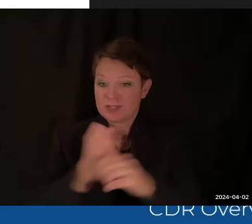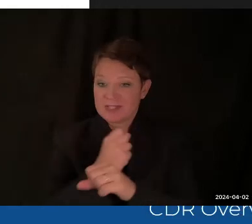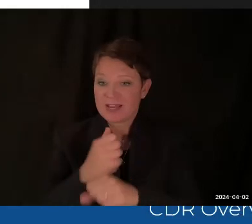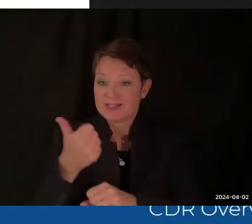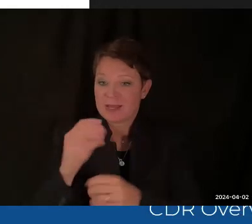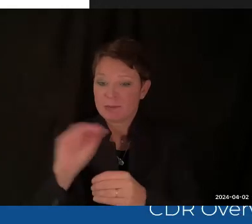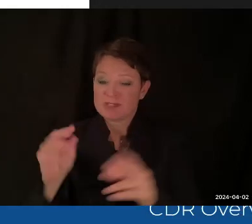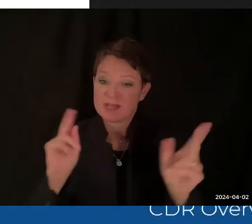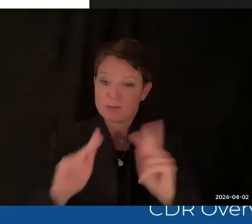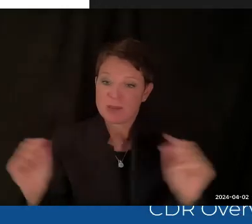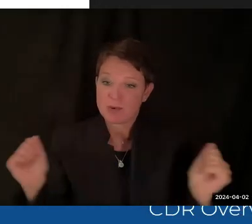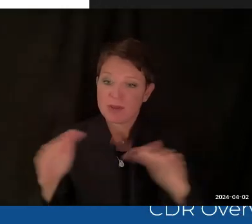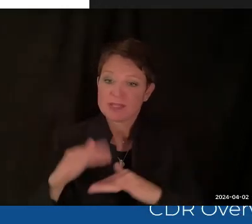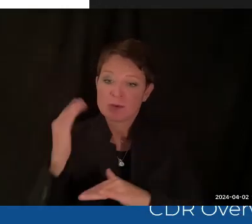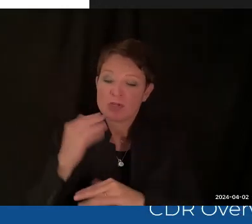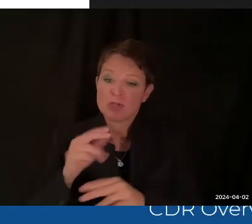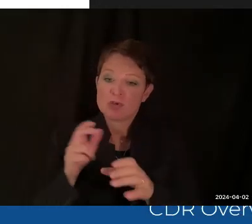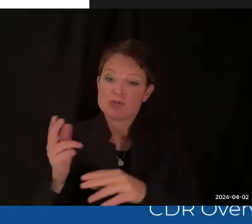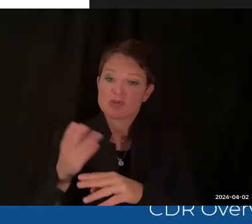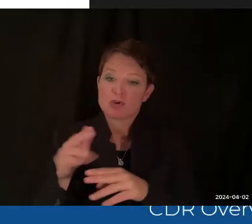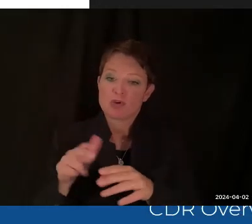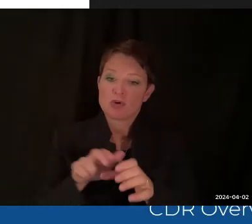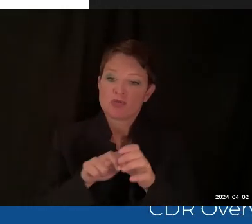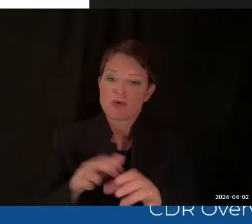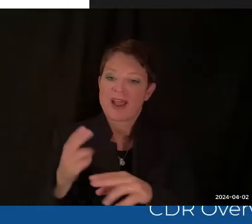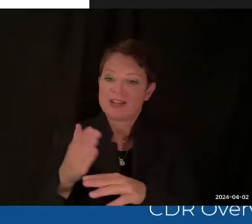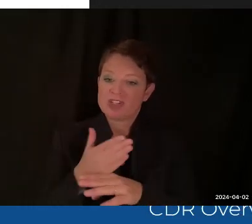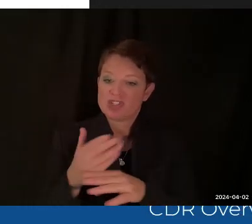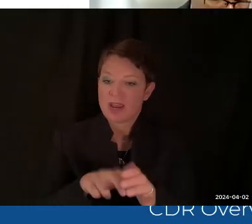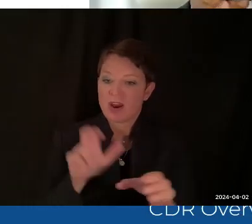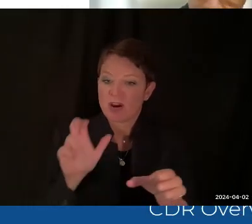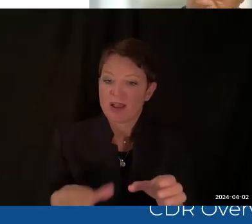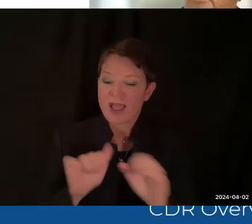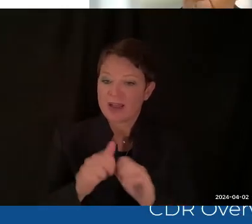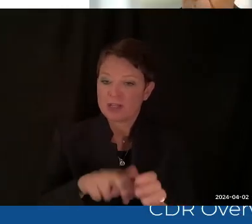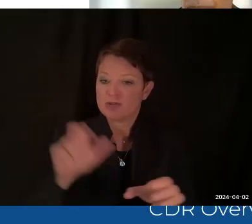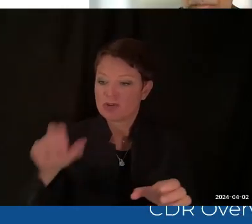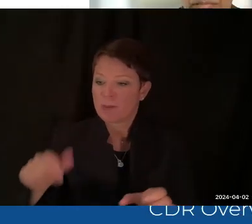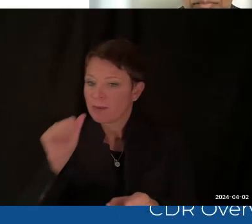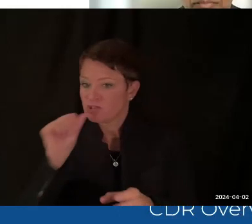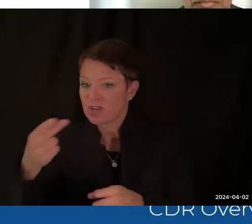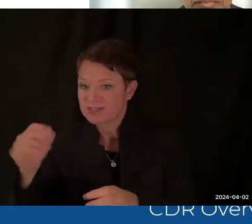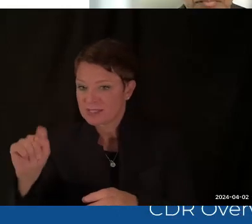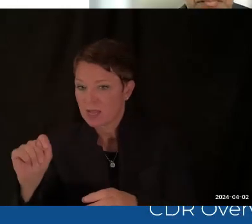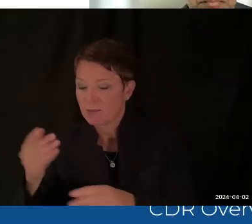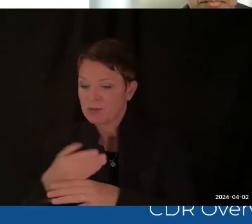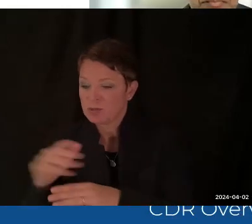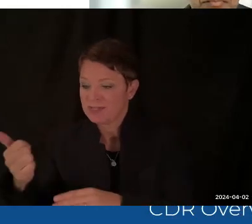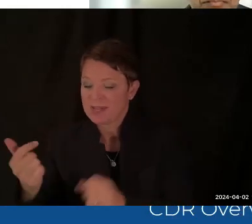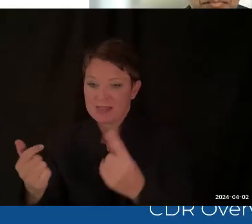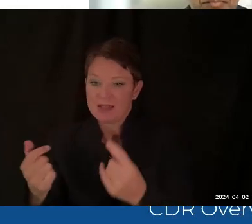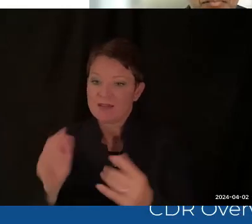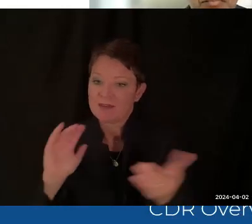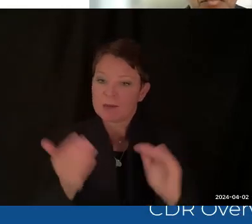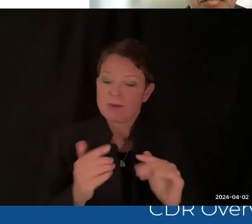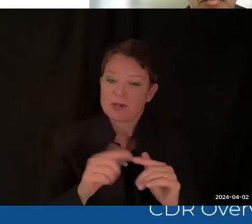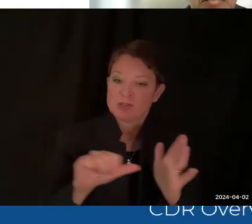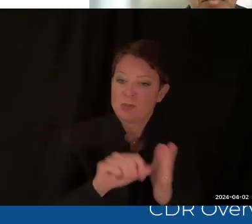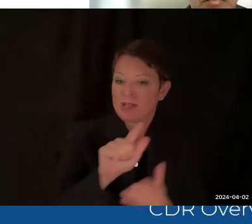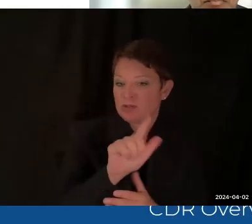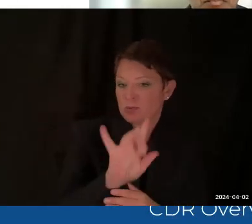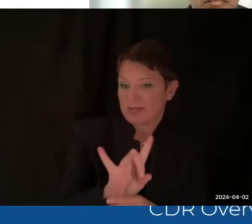of attendees are expected to use rideshare. How does the rideshare drop-off zone on Chestnut work between 10th and 11th Street as versed on page